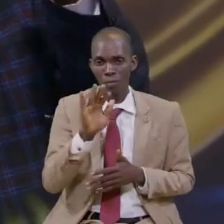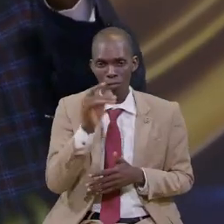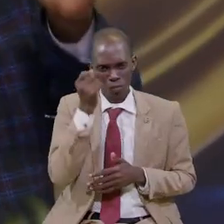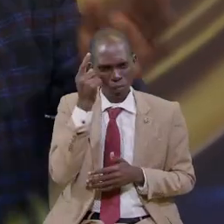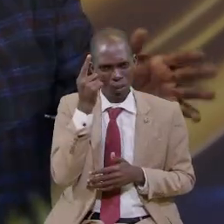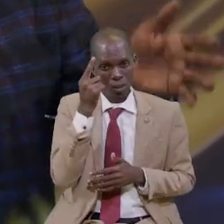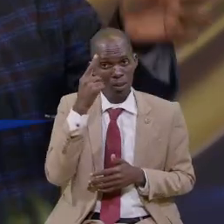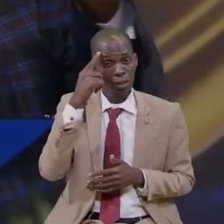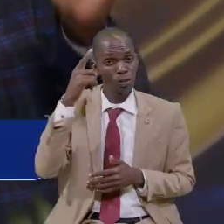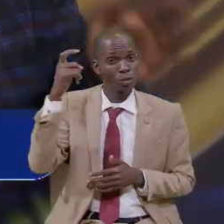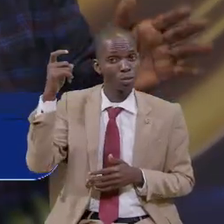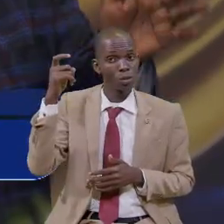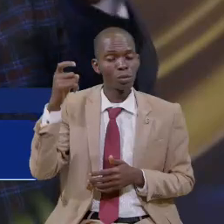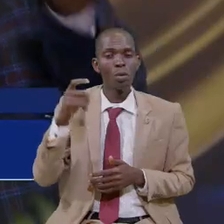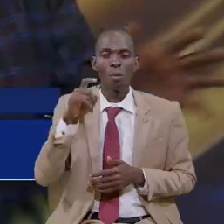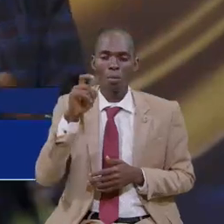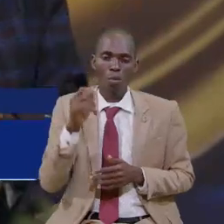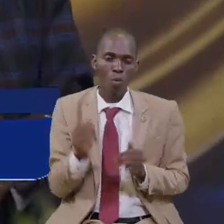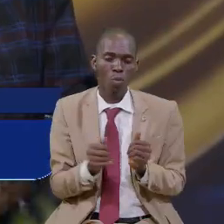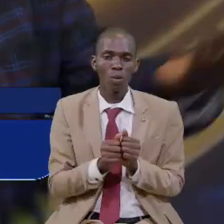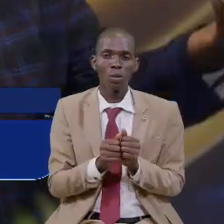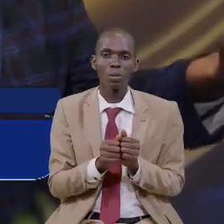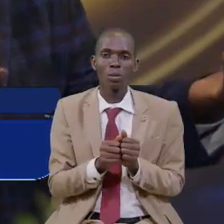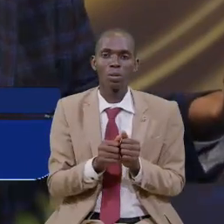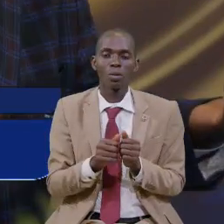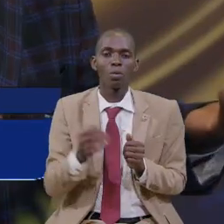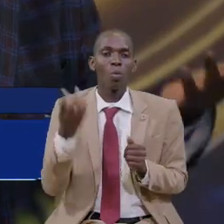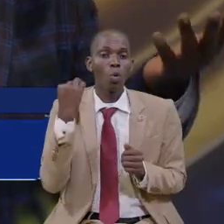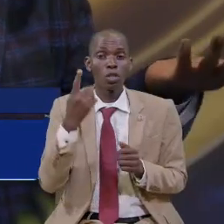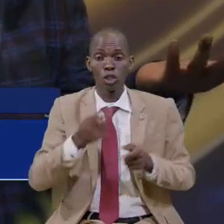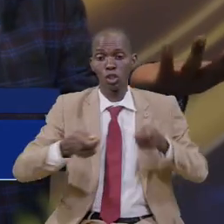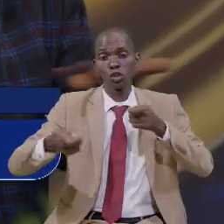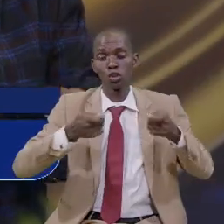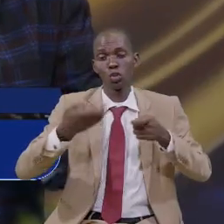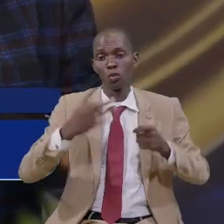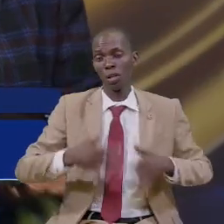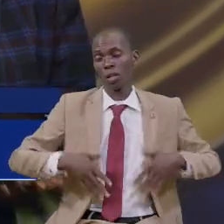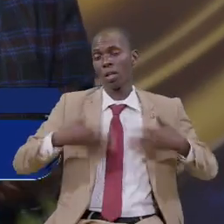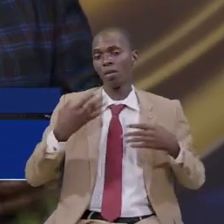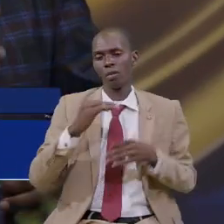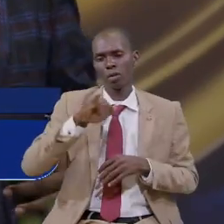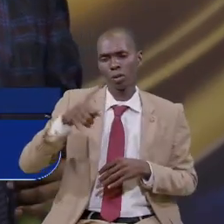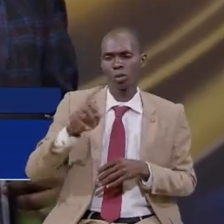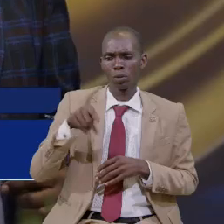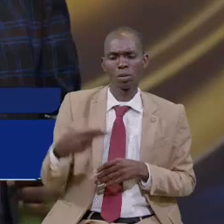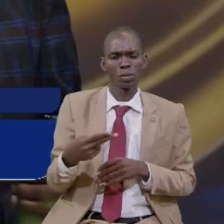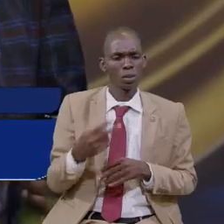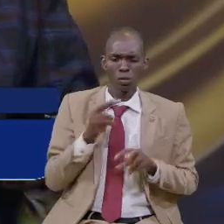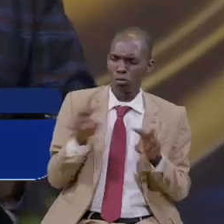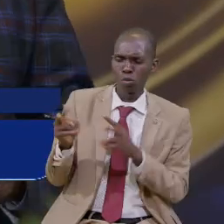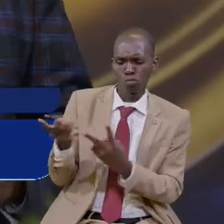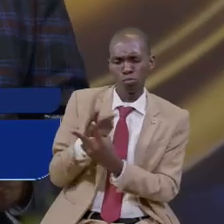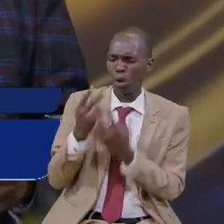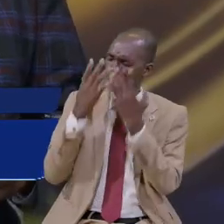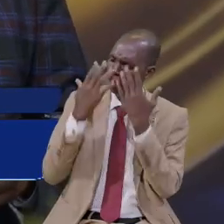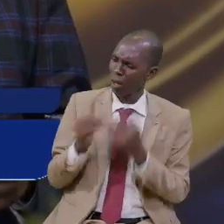the control of the life of Joseph. And so he said, "Why are you sad? What's the problem with you?" They said, "We